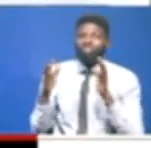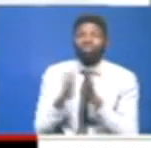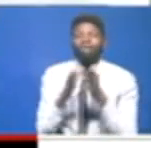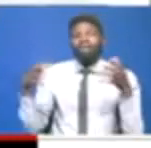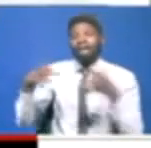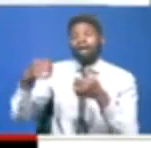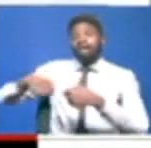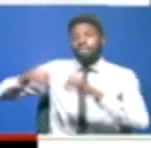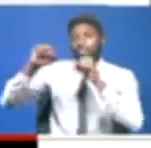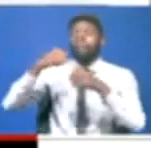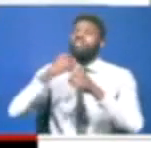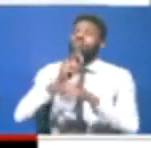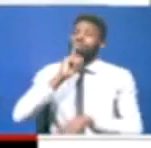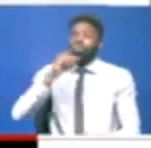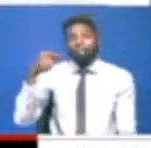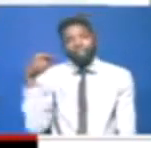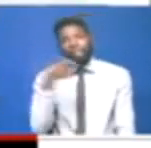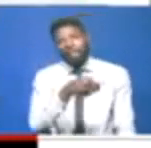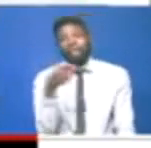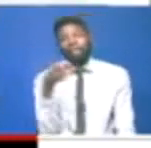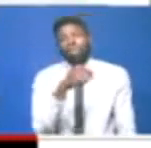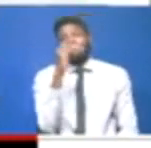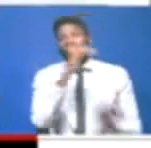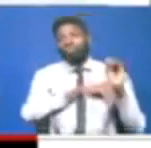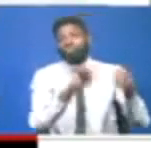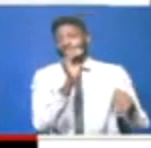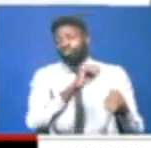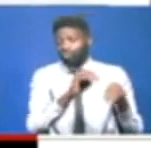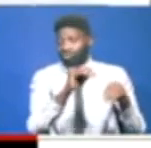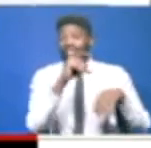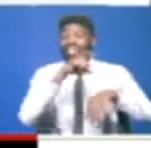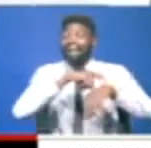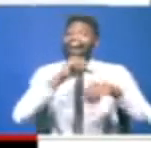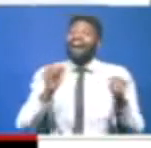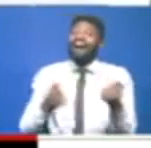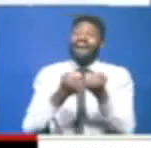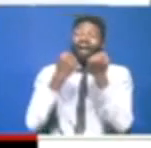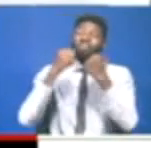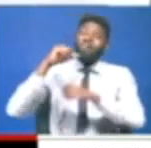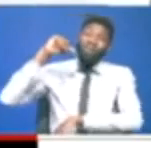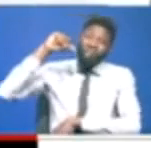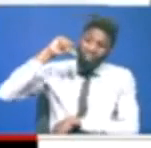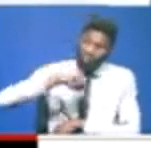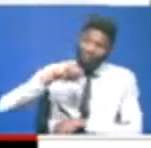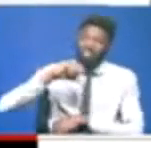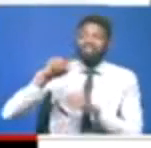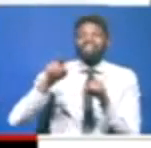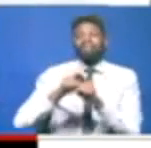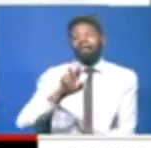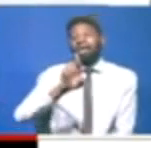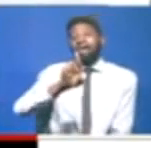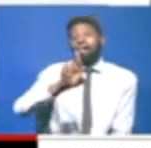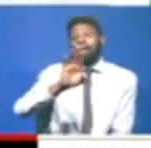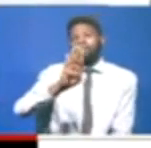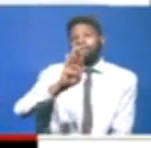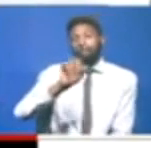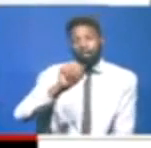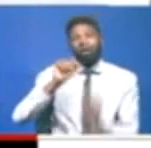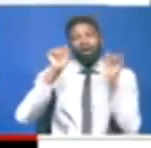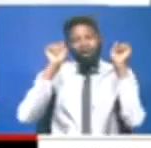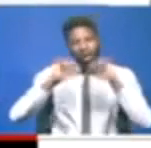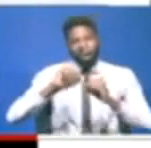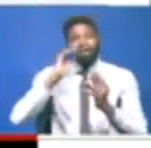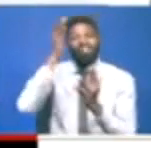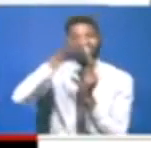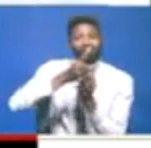that they remit that contribution. Mm-hmm. And when the scenario becomes worse, usually the RBA now intervenes into now